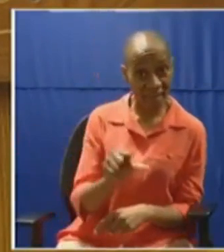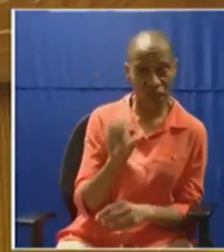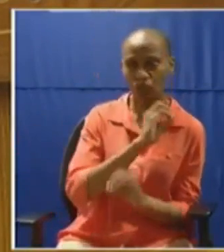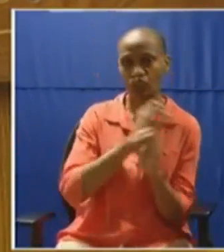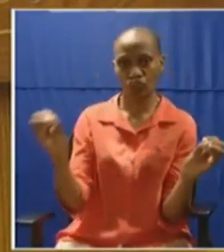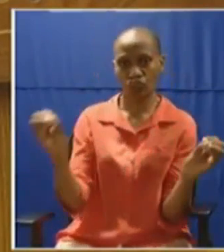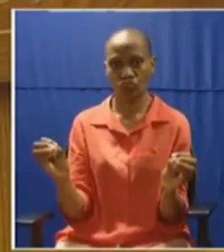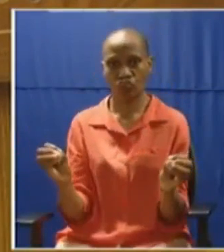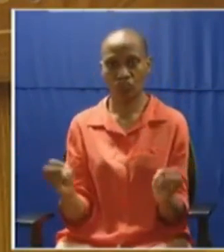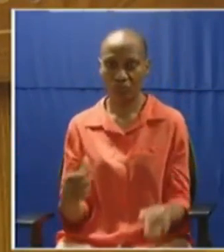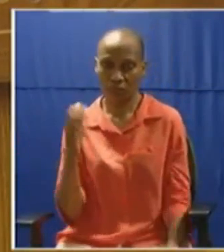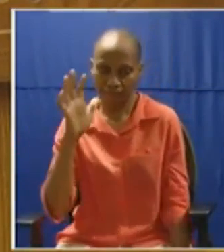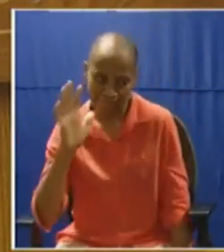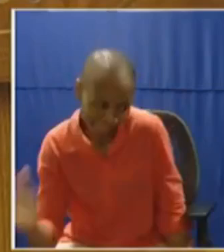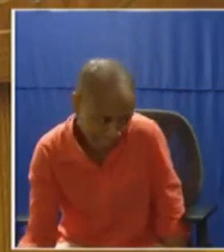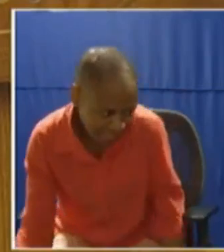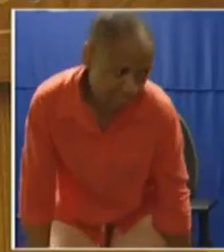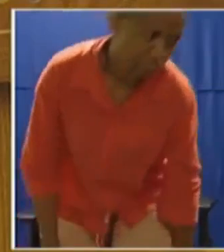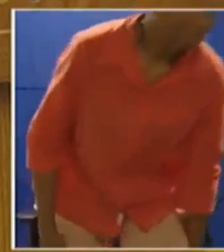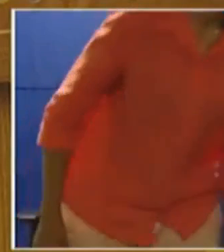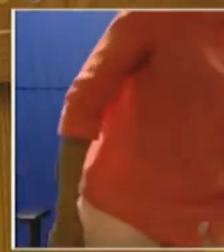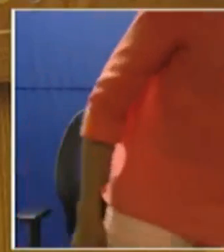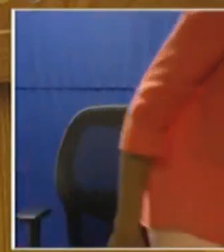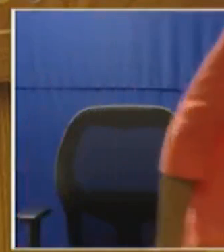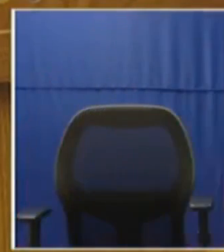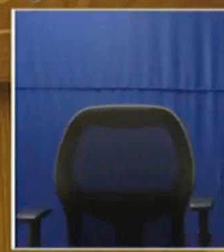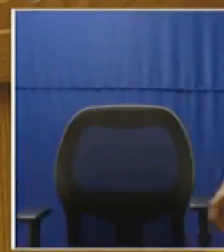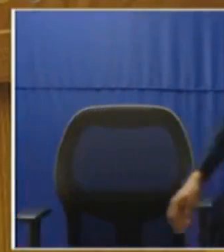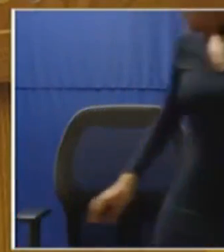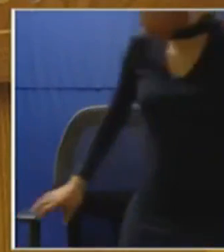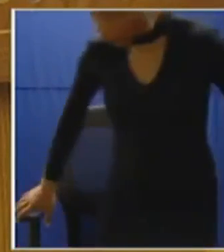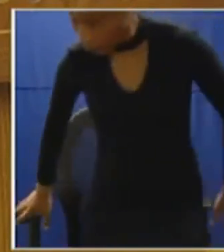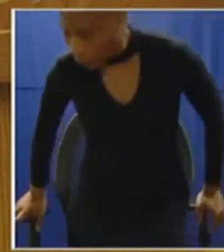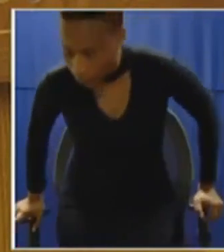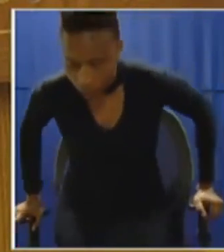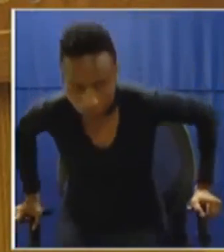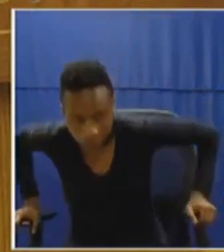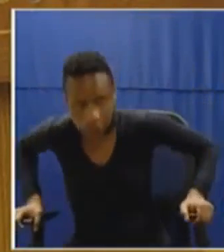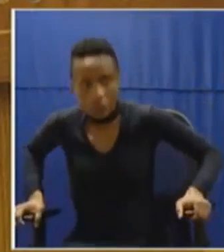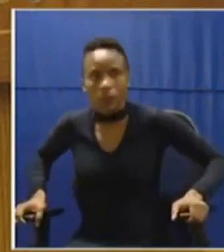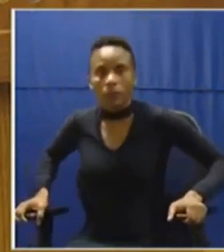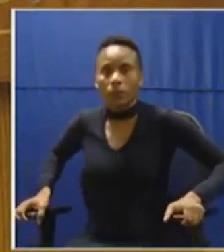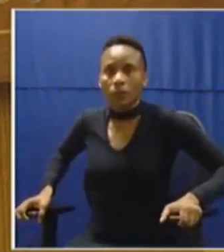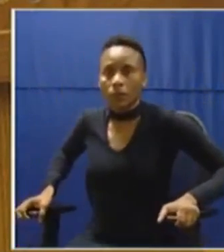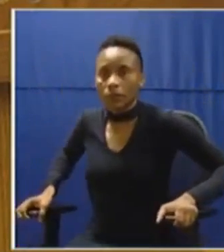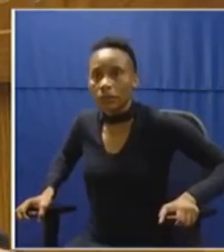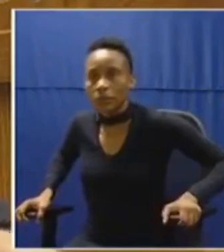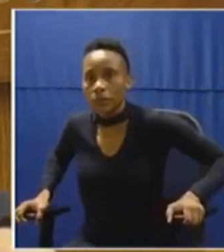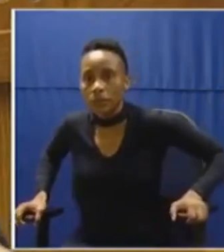the Democratic Alliance, through their questions, that their legal deposit of funds at VBS was exposed.